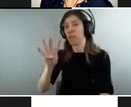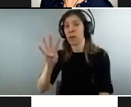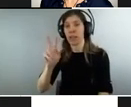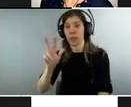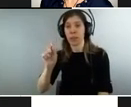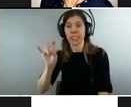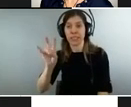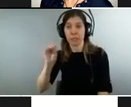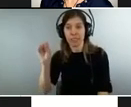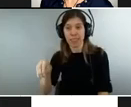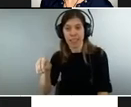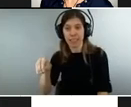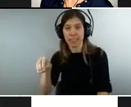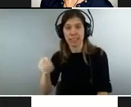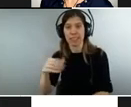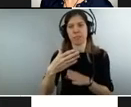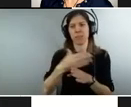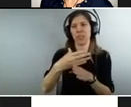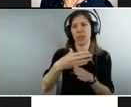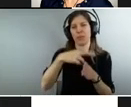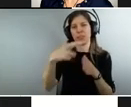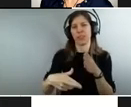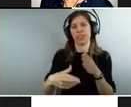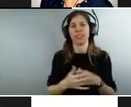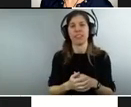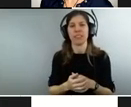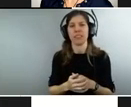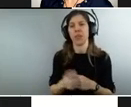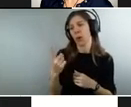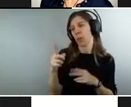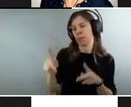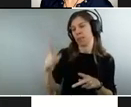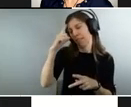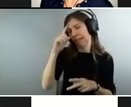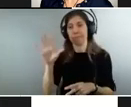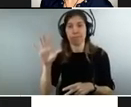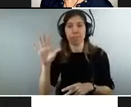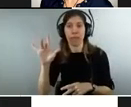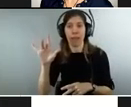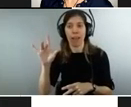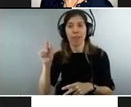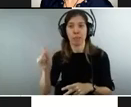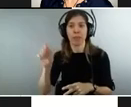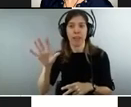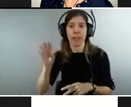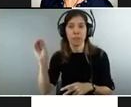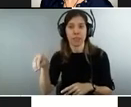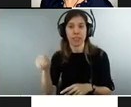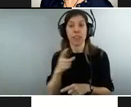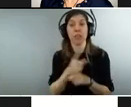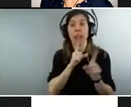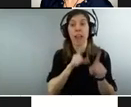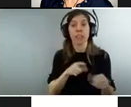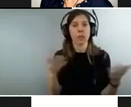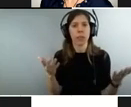43.7%. Let me share the results here. 1 person thought 25.5%, and the correct answer